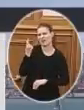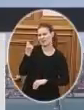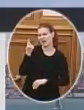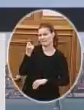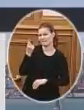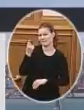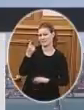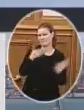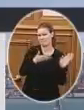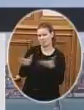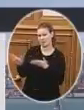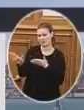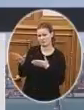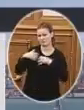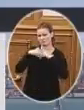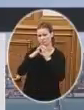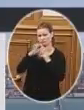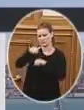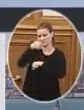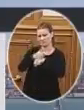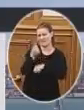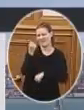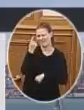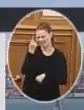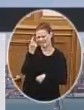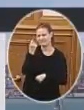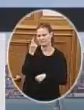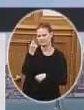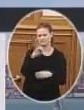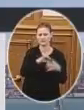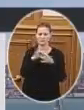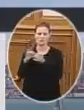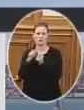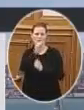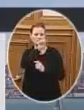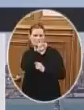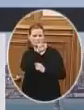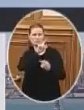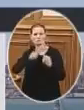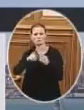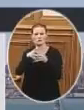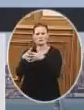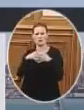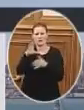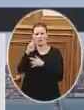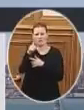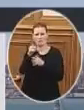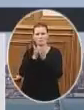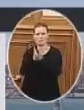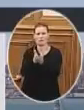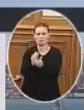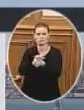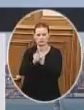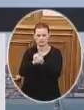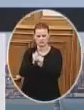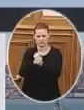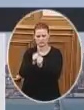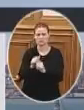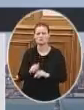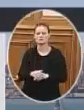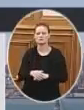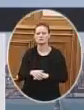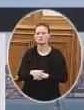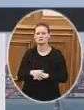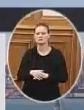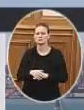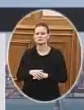associated with the agreement with San Francisco and the America's Cup Event Authority. 9 plans are actually required by agreement. San Francisco went on to